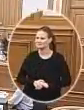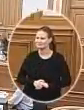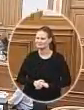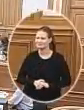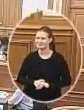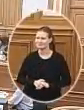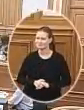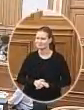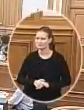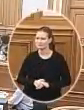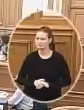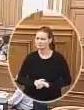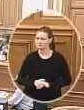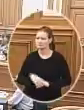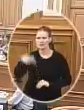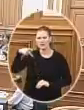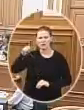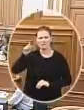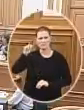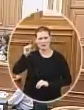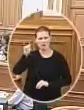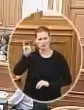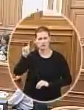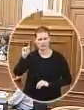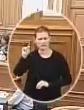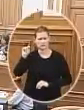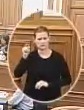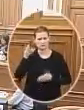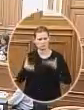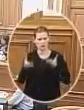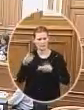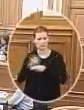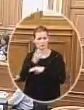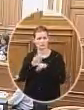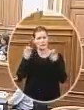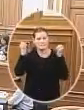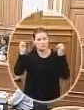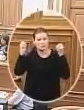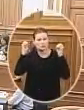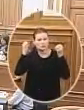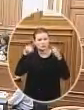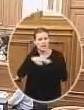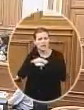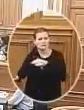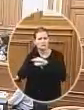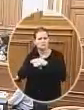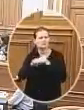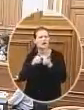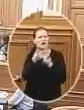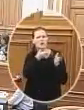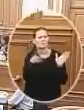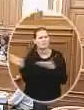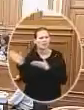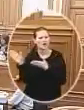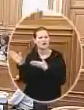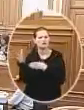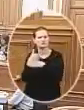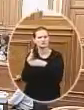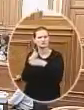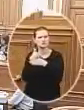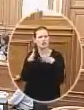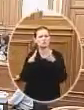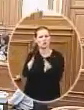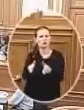So is the paratransit perhaps using the emergency access? How do you plan the sharing the